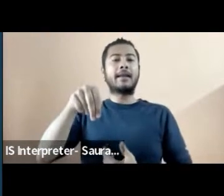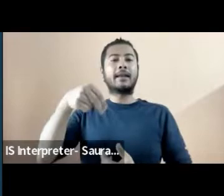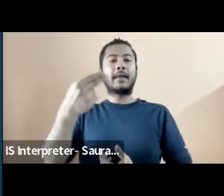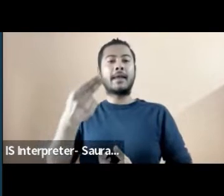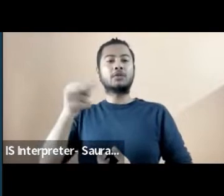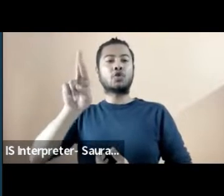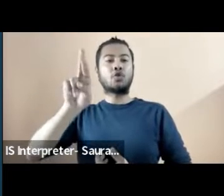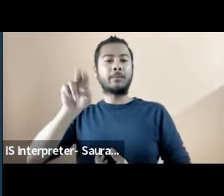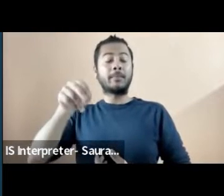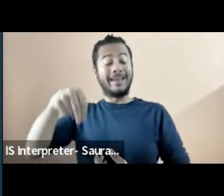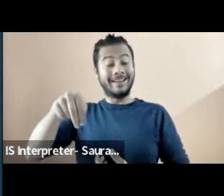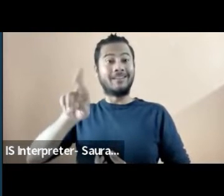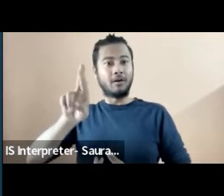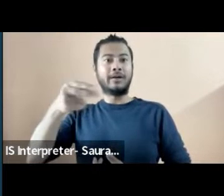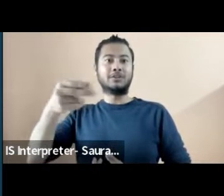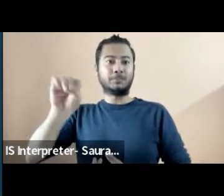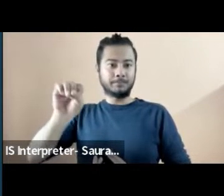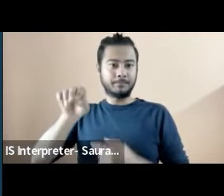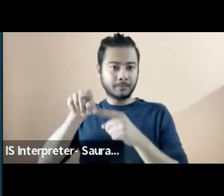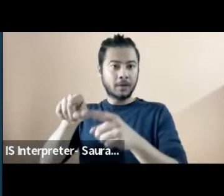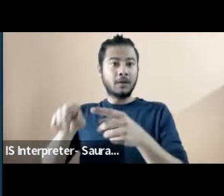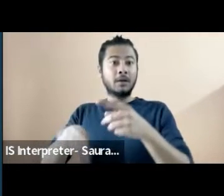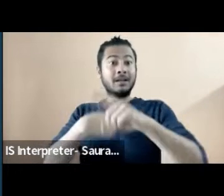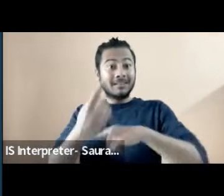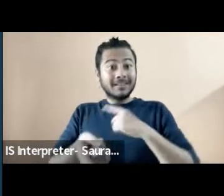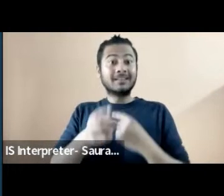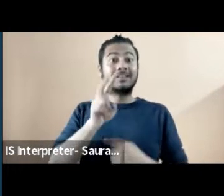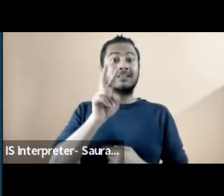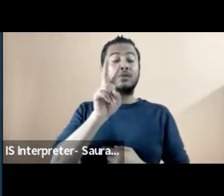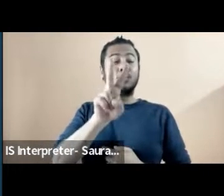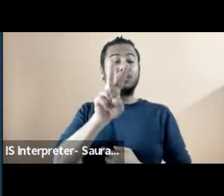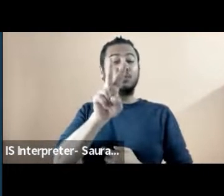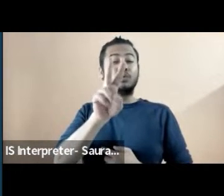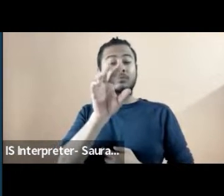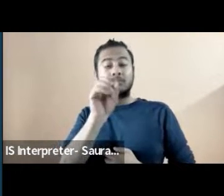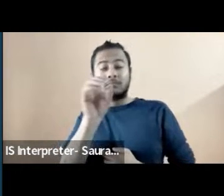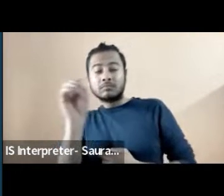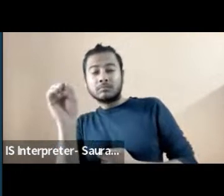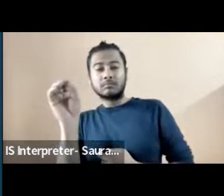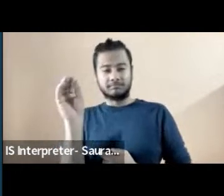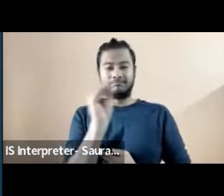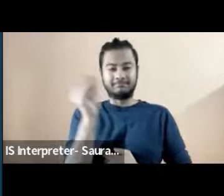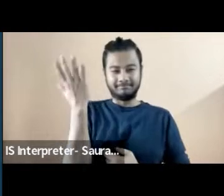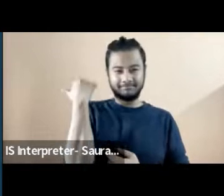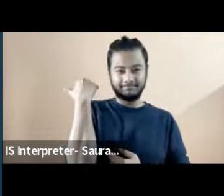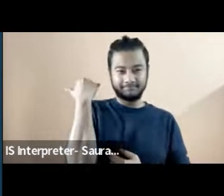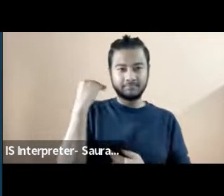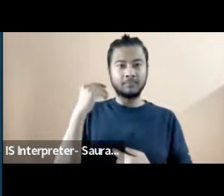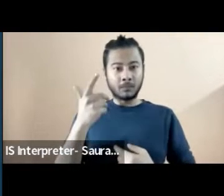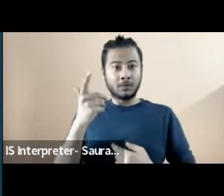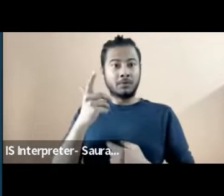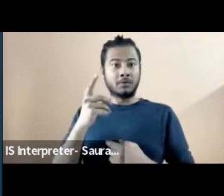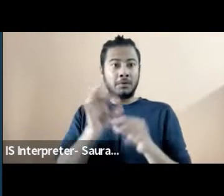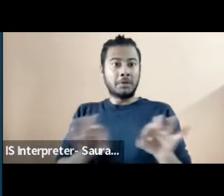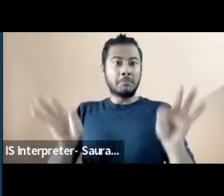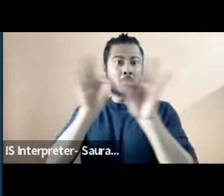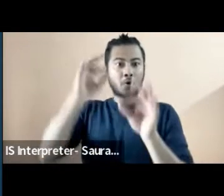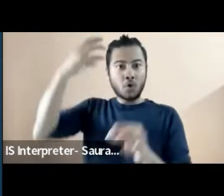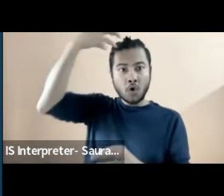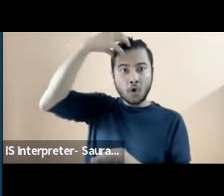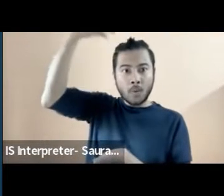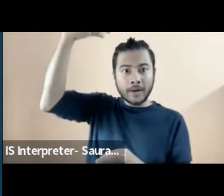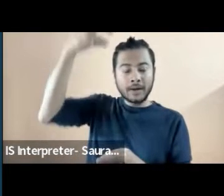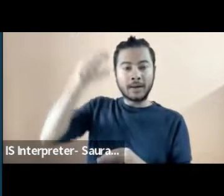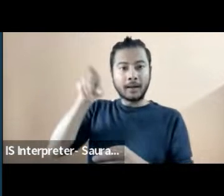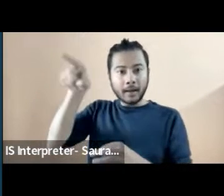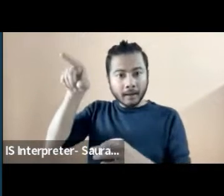of key government decision makers who enabled and opened up spaces for civil